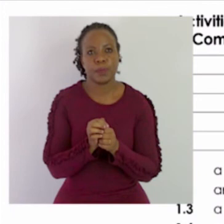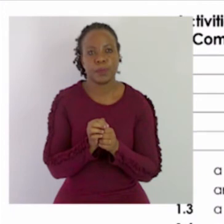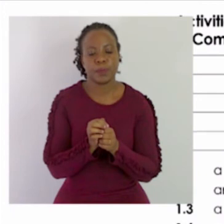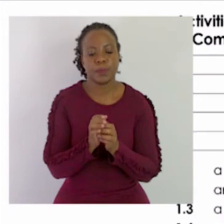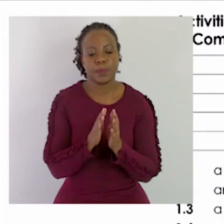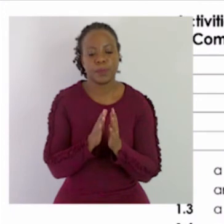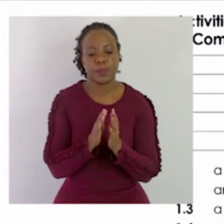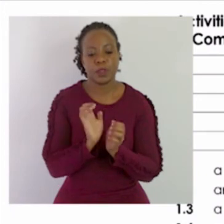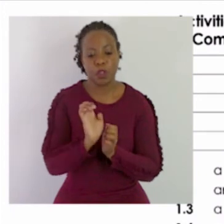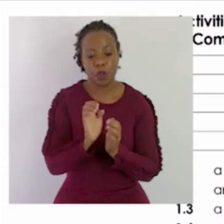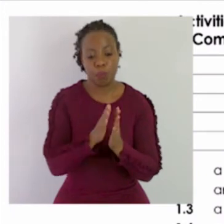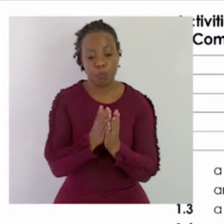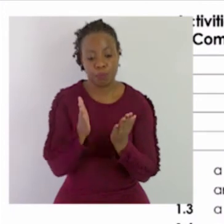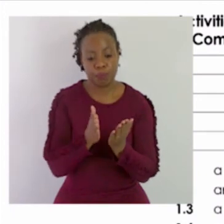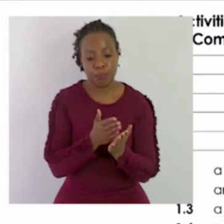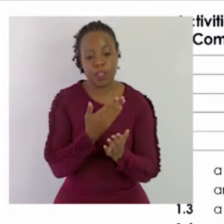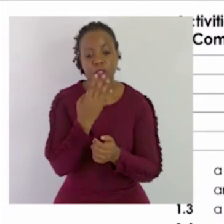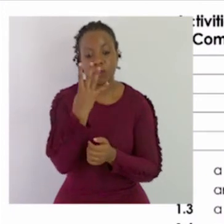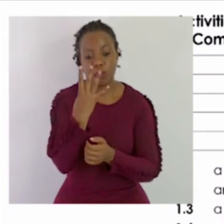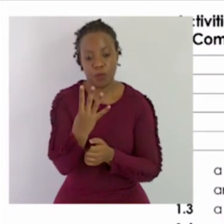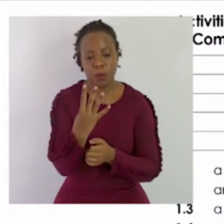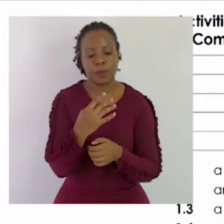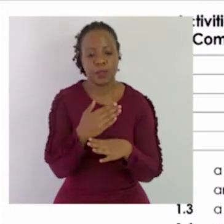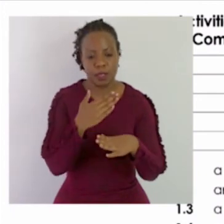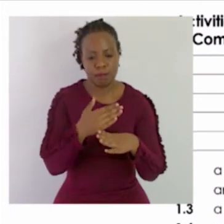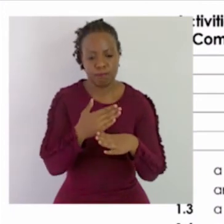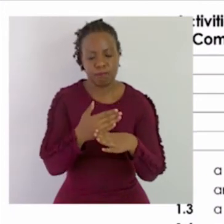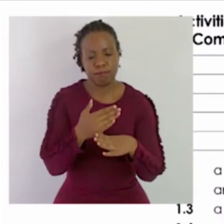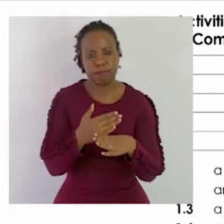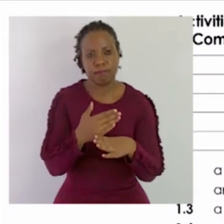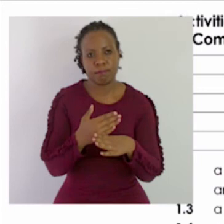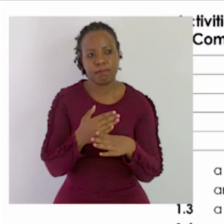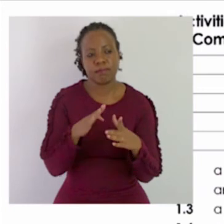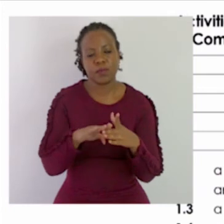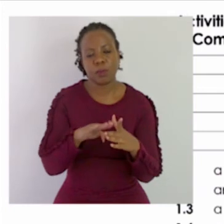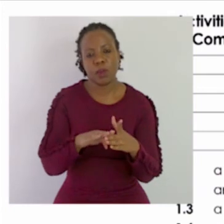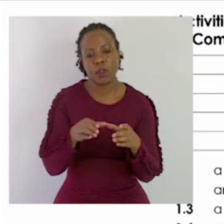booklets. These are activities for the collective nouns.